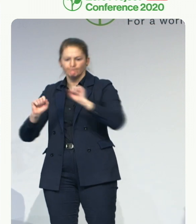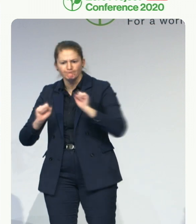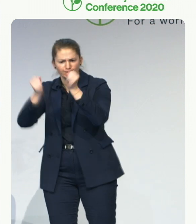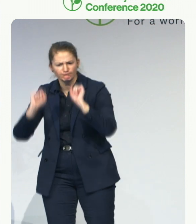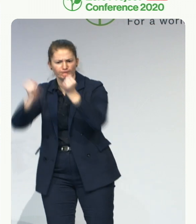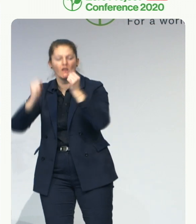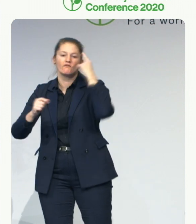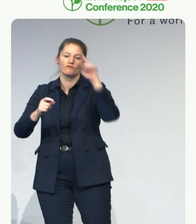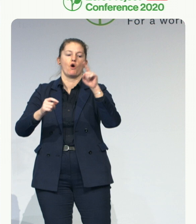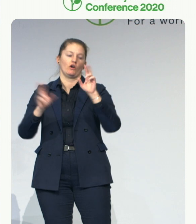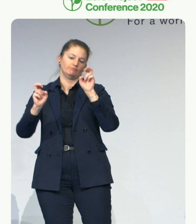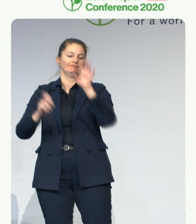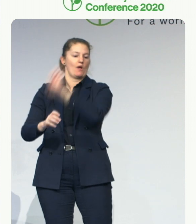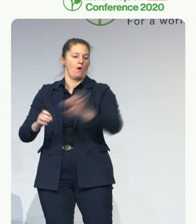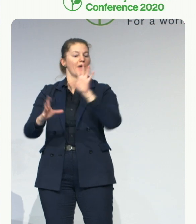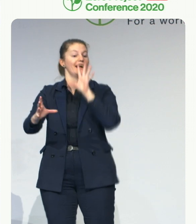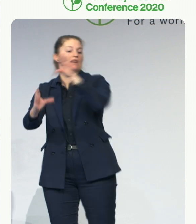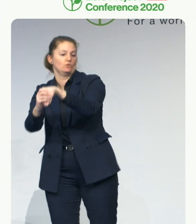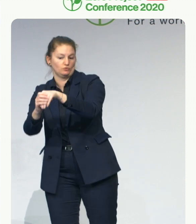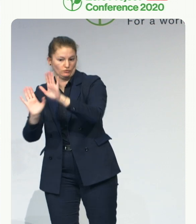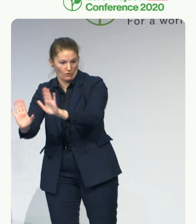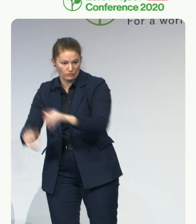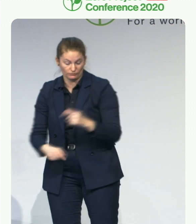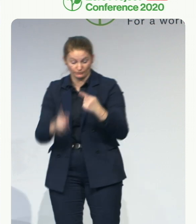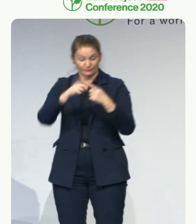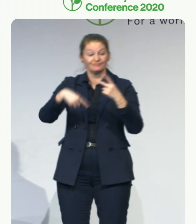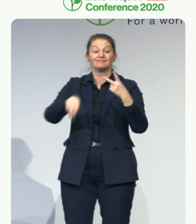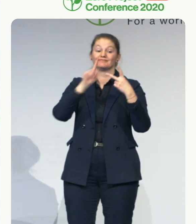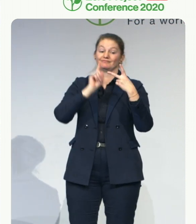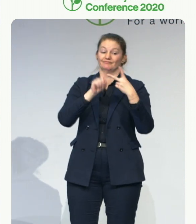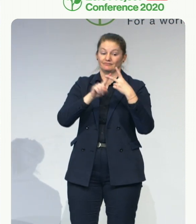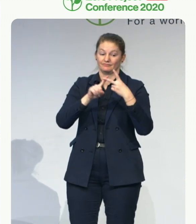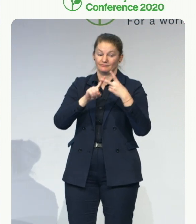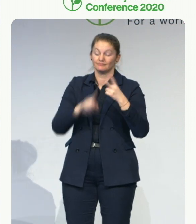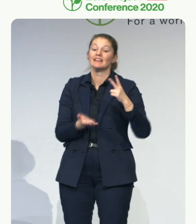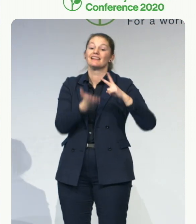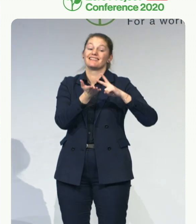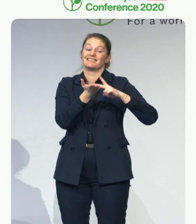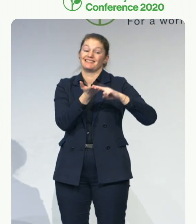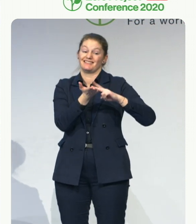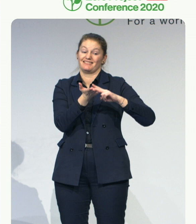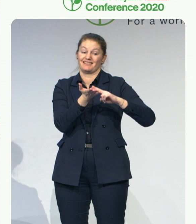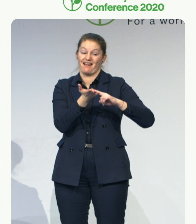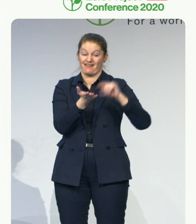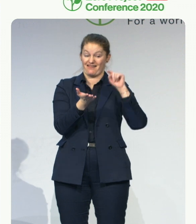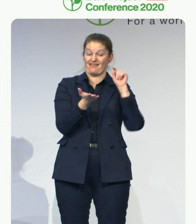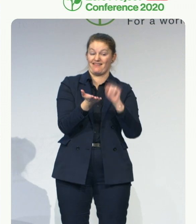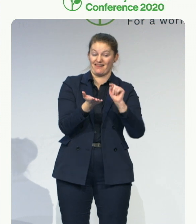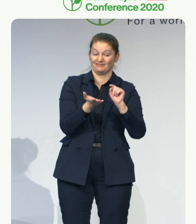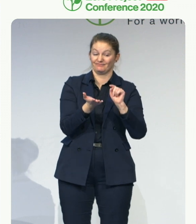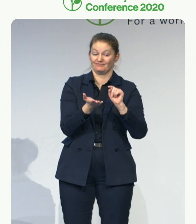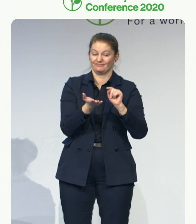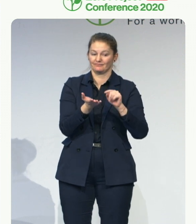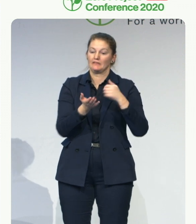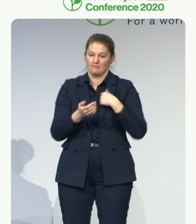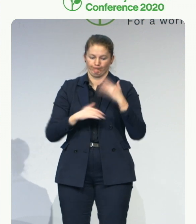our digitalization project. We have started to build an IT platform that connects